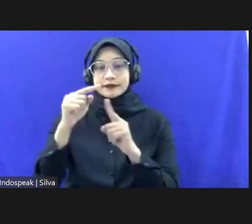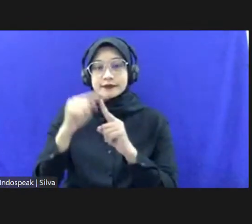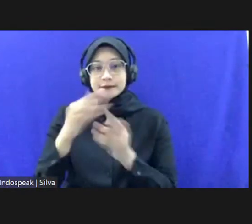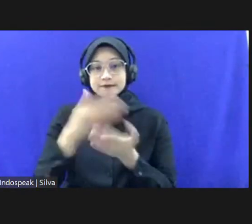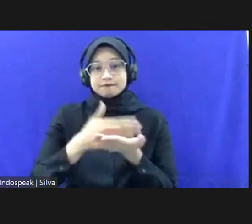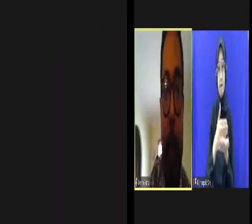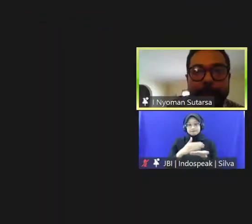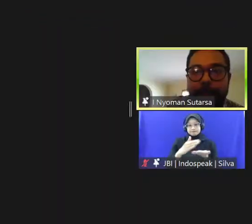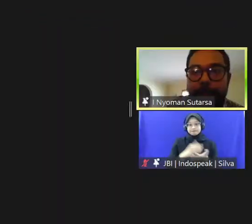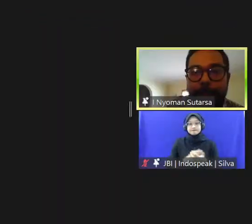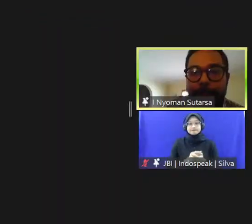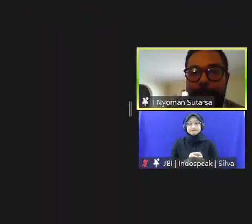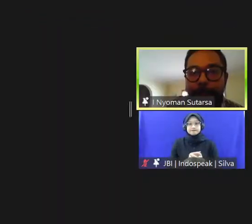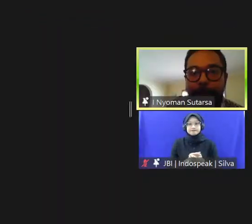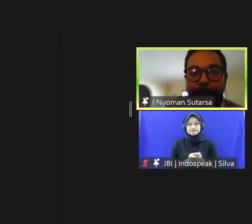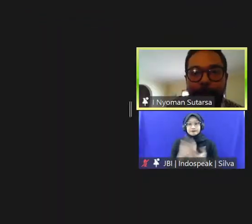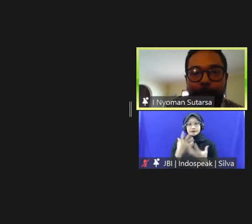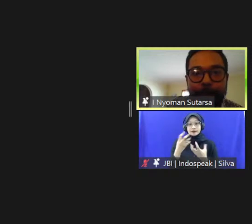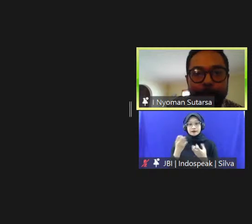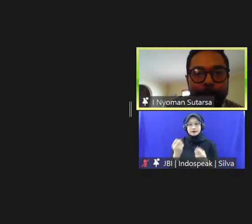I hope it works.